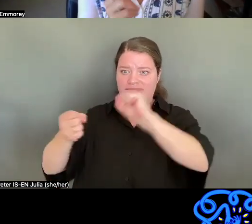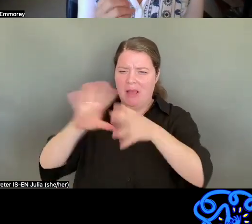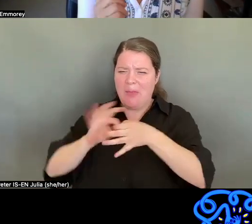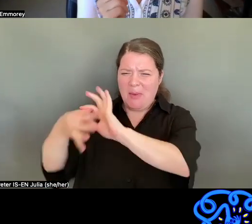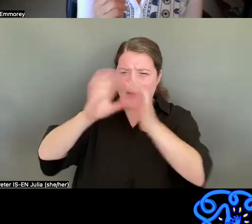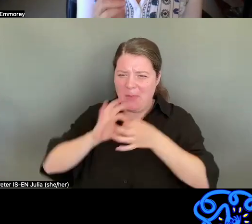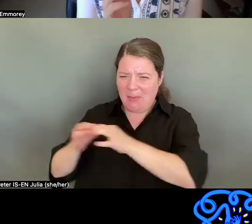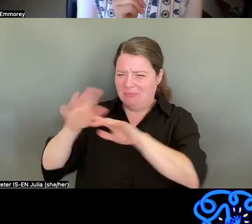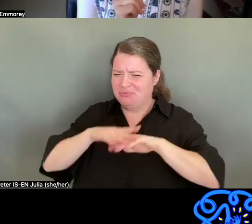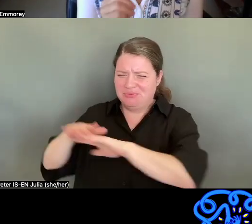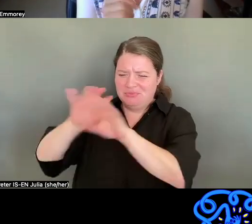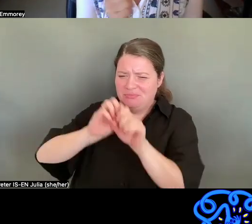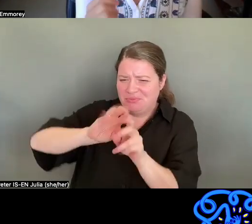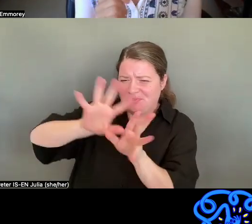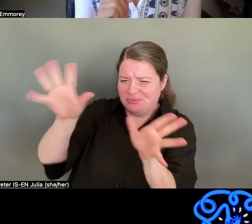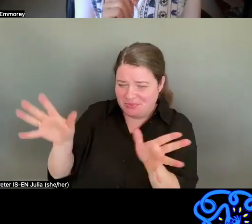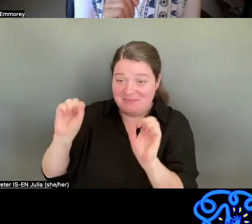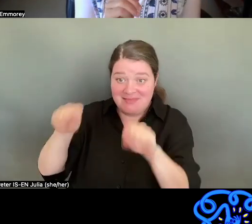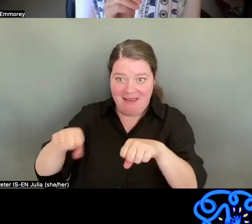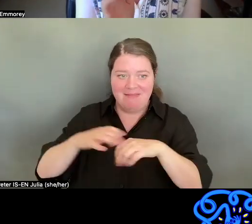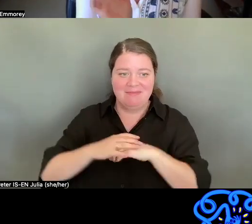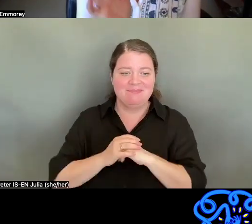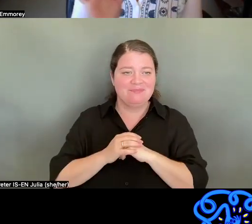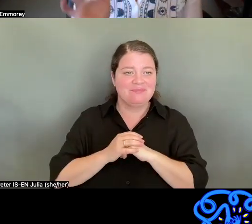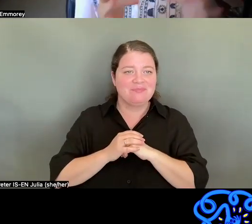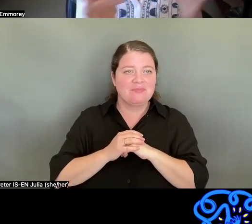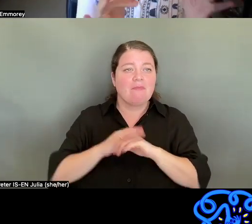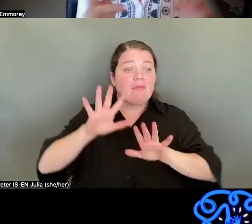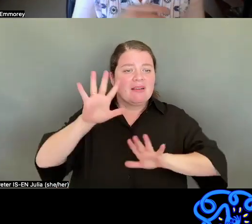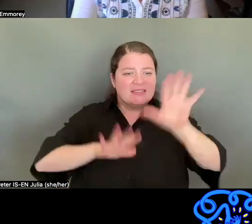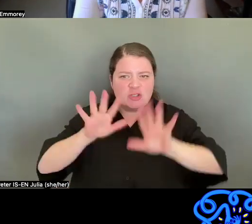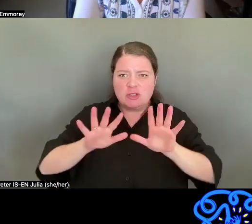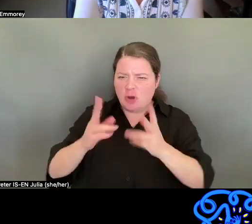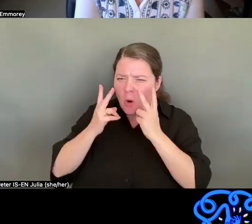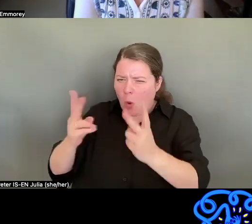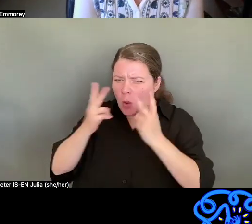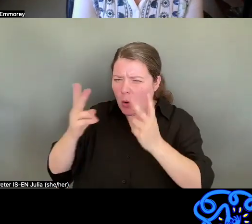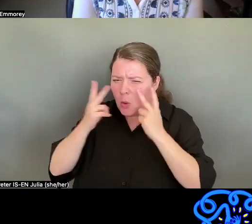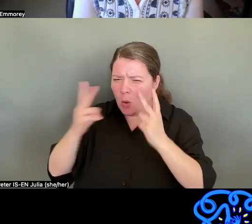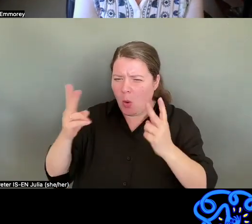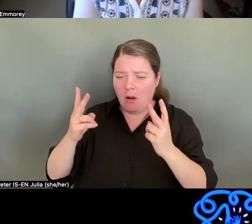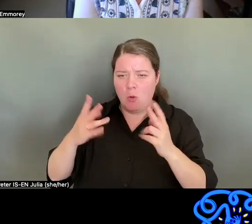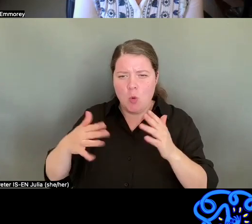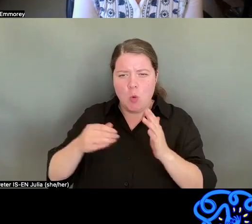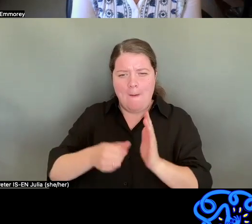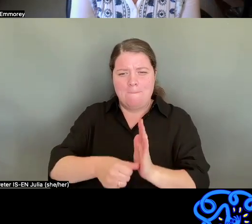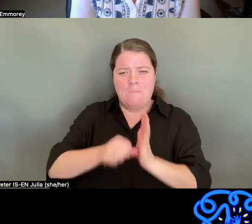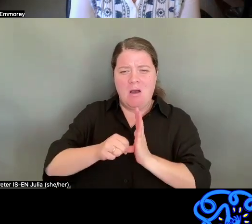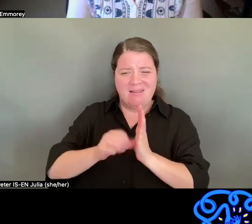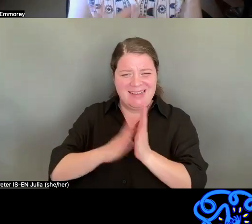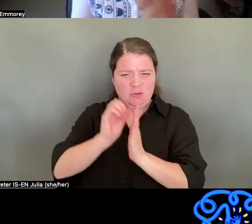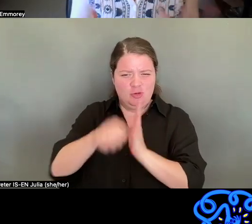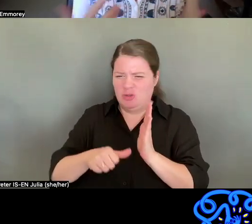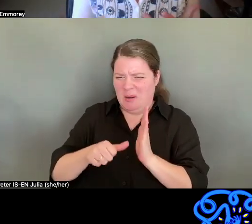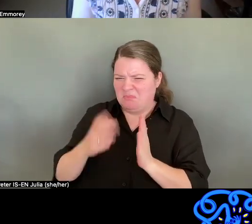when you look at gesturers, you don't see lots of marked hand shapes, for example. So it may be that it's the sort